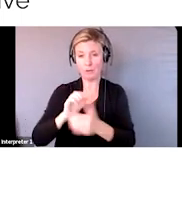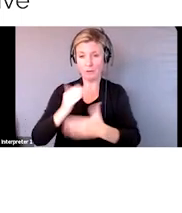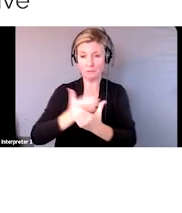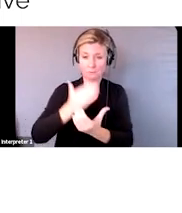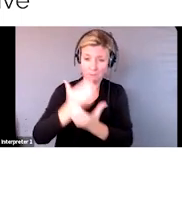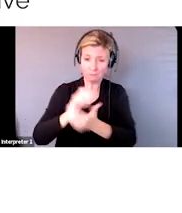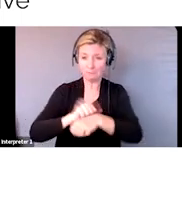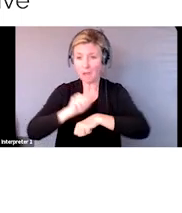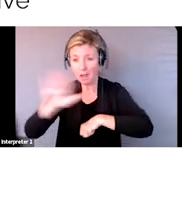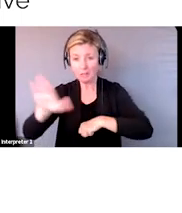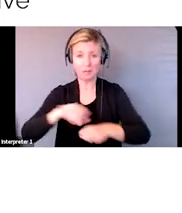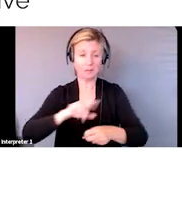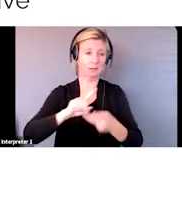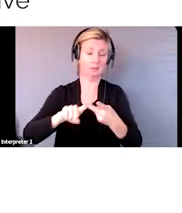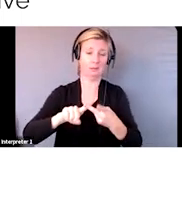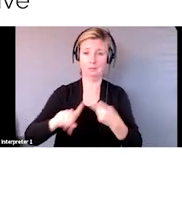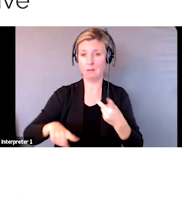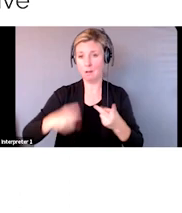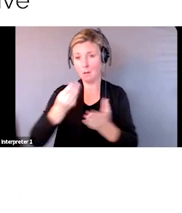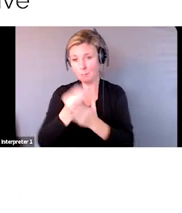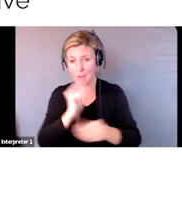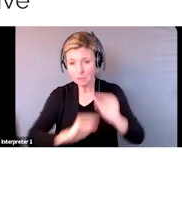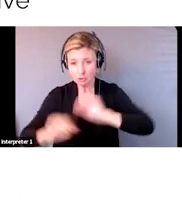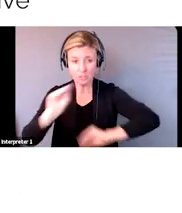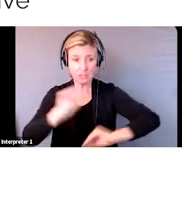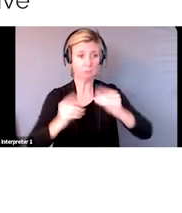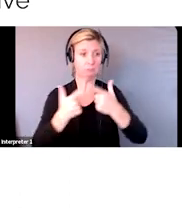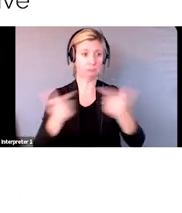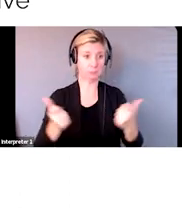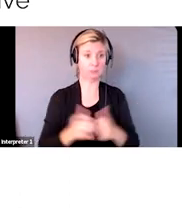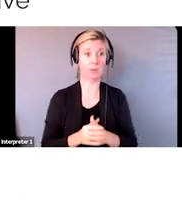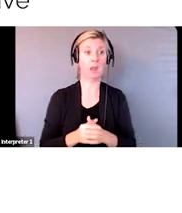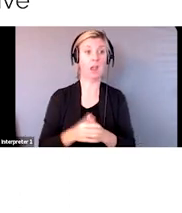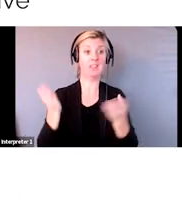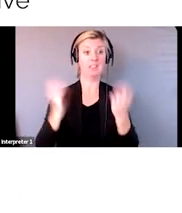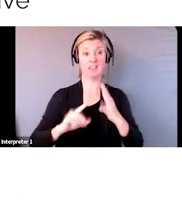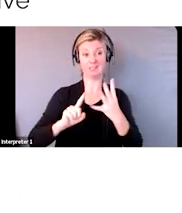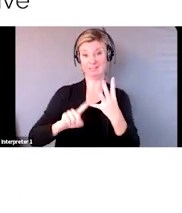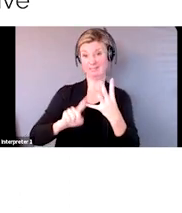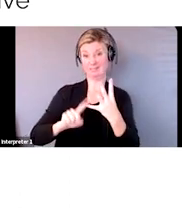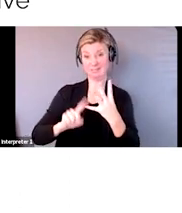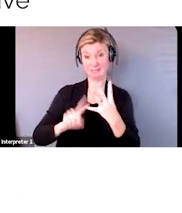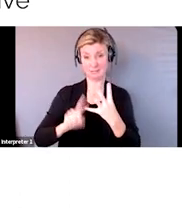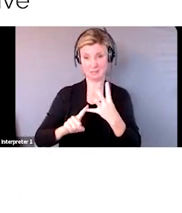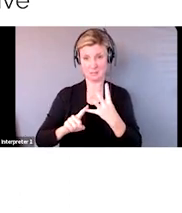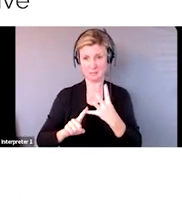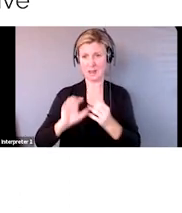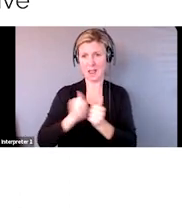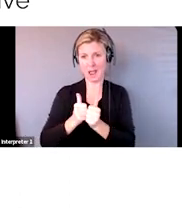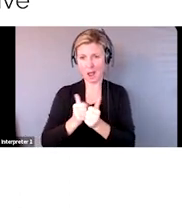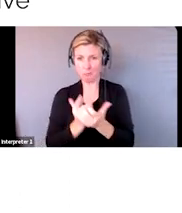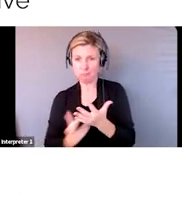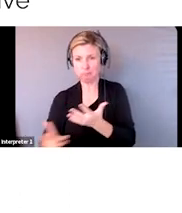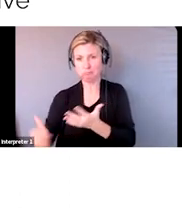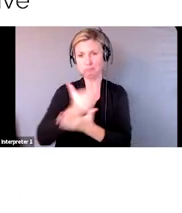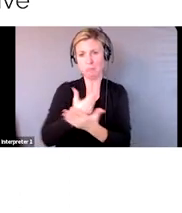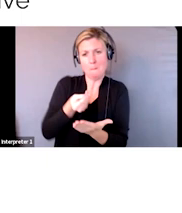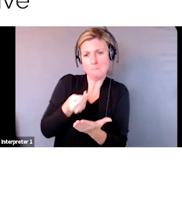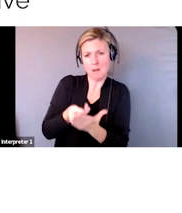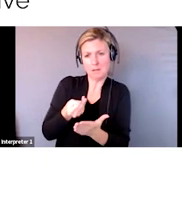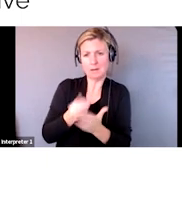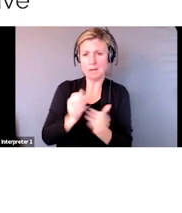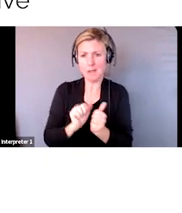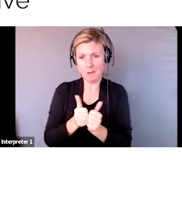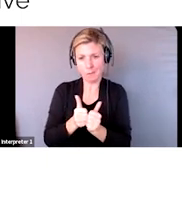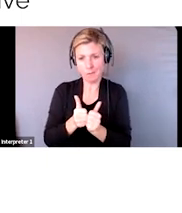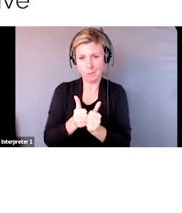then commercialization and monetization of your IP. So how are you going to generate revenue for the company using